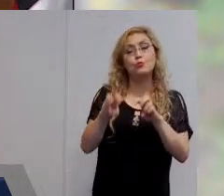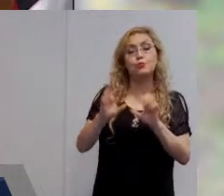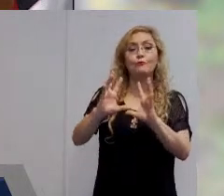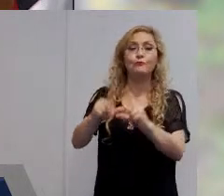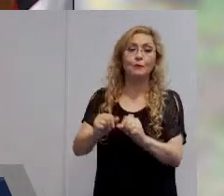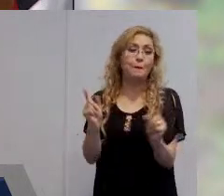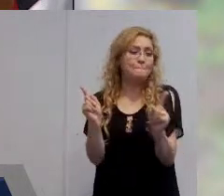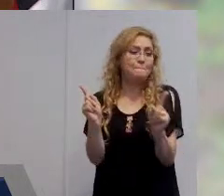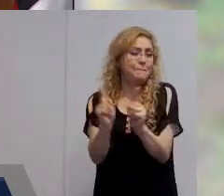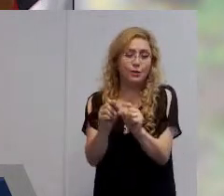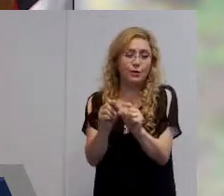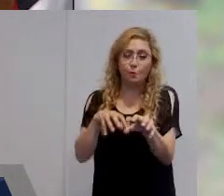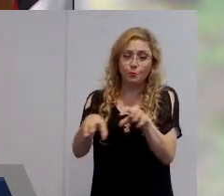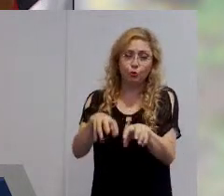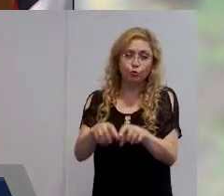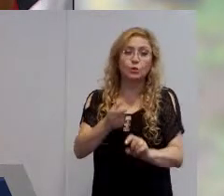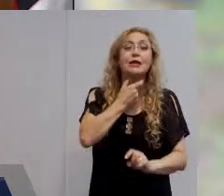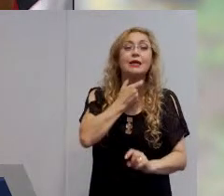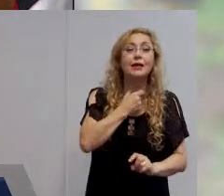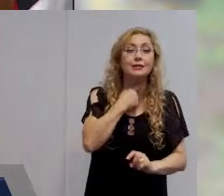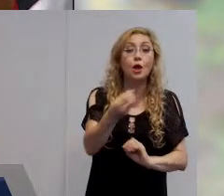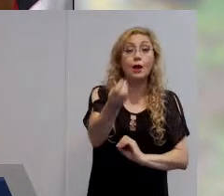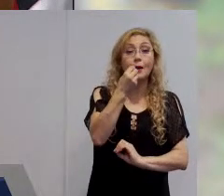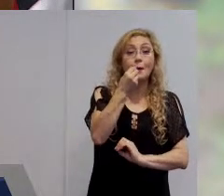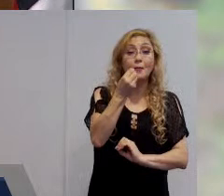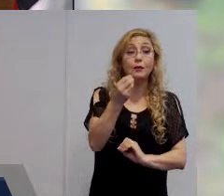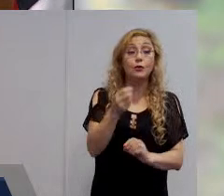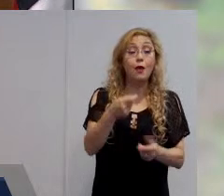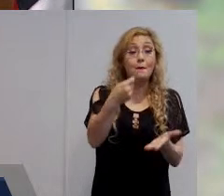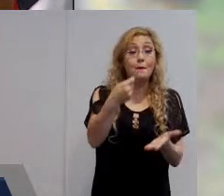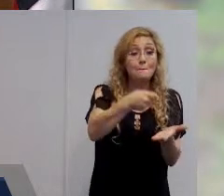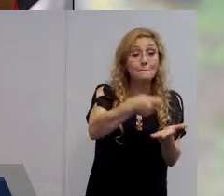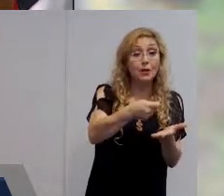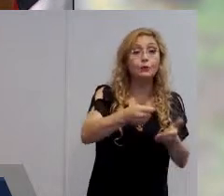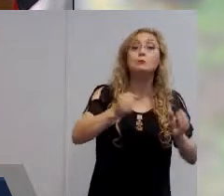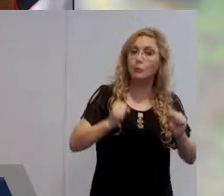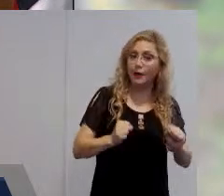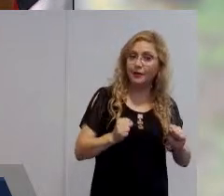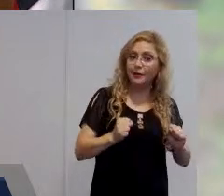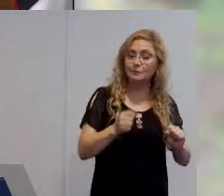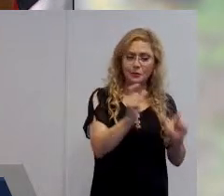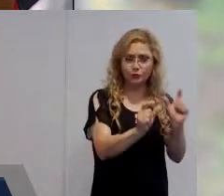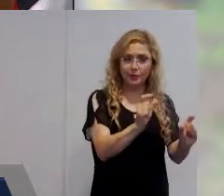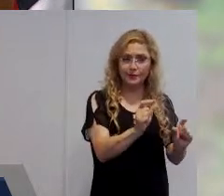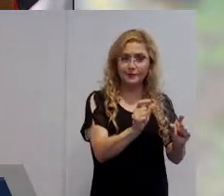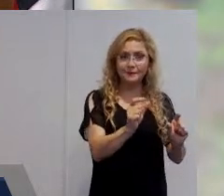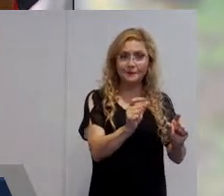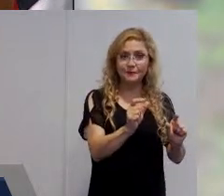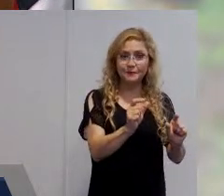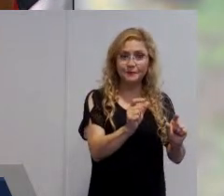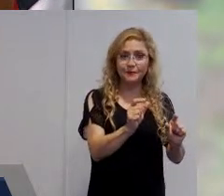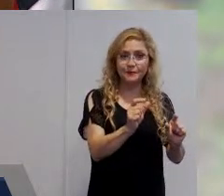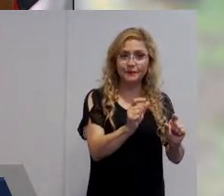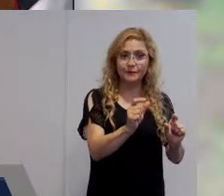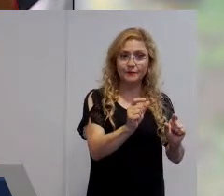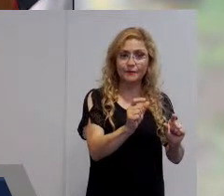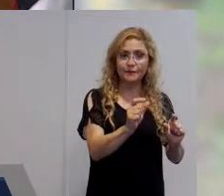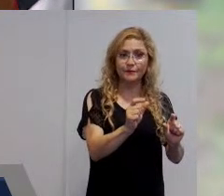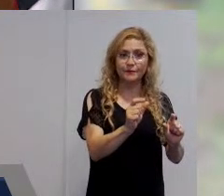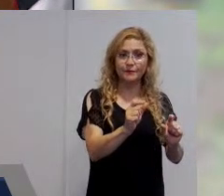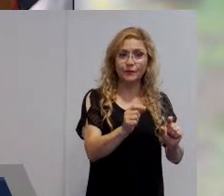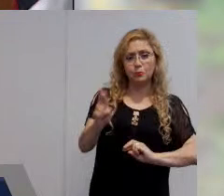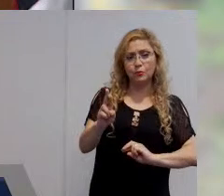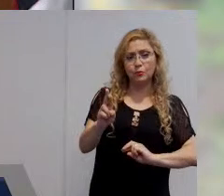by family farming and small farmers that have ensured food at accessible prices. And then